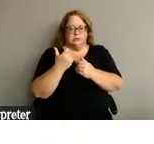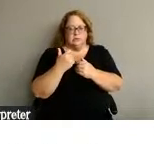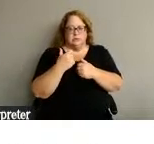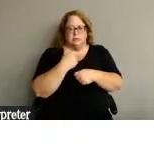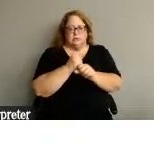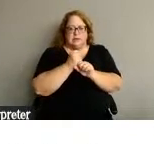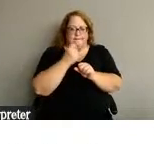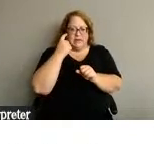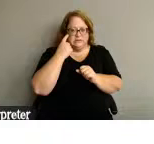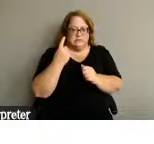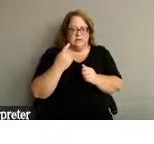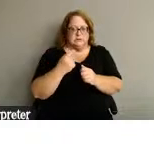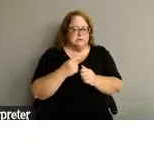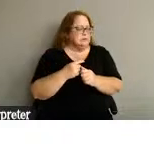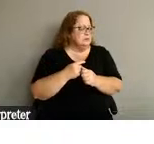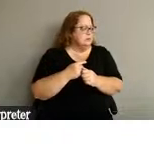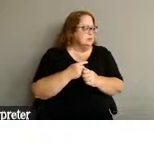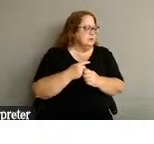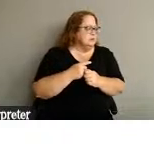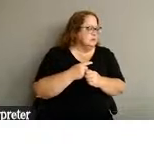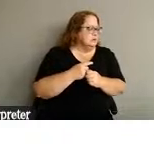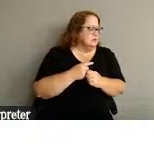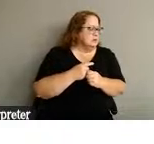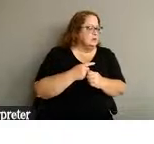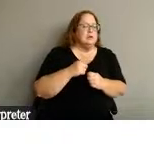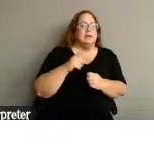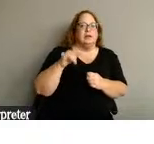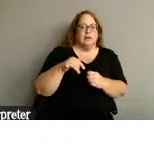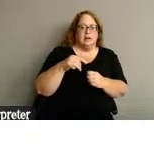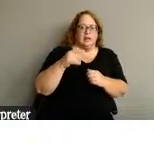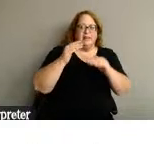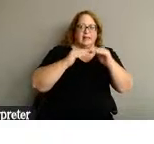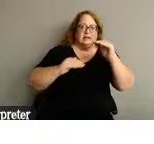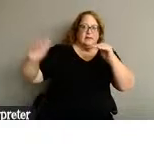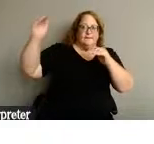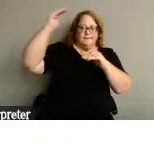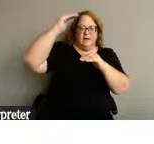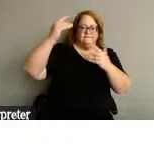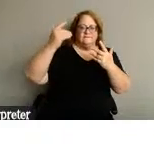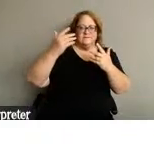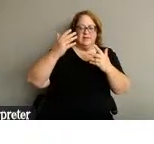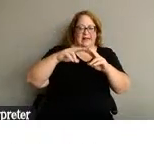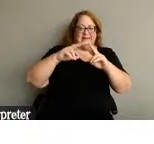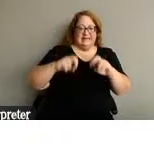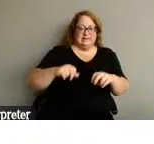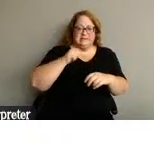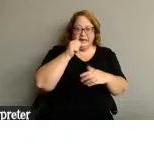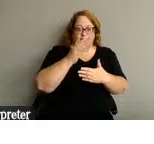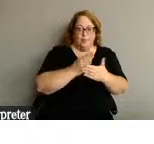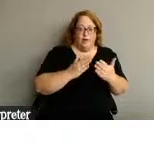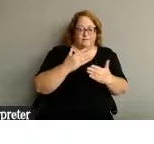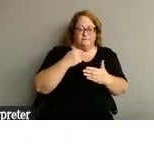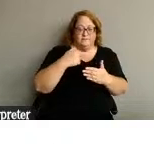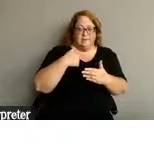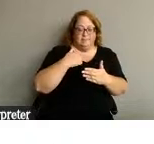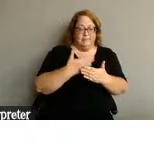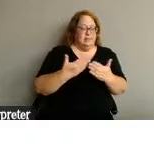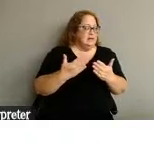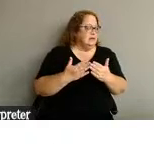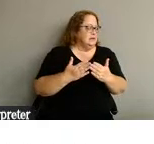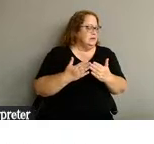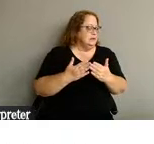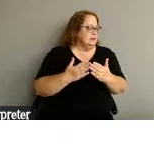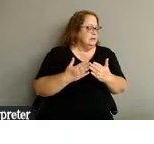doesn't make sense. I love what you're saying, Dr. Canoe, and that's way above that assessment is not part of my repertoire, but I will